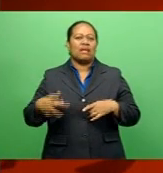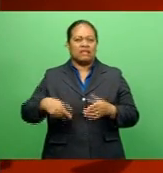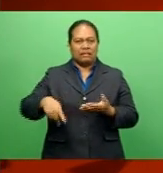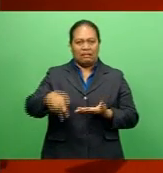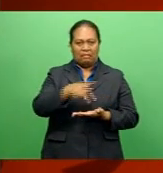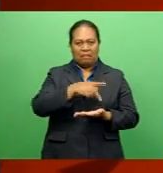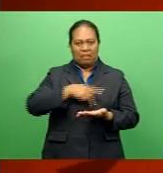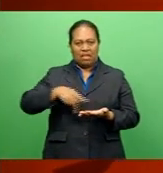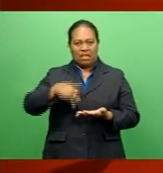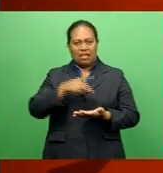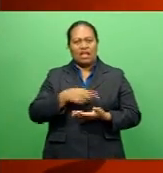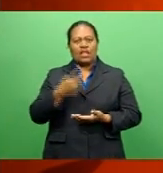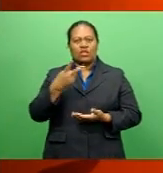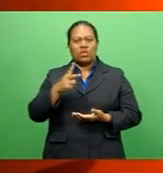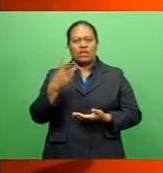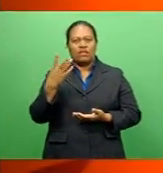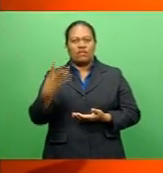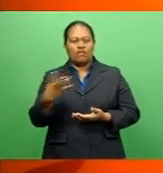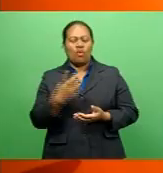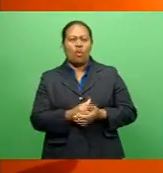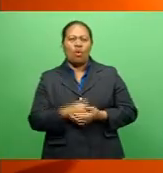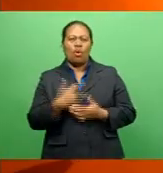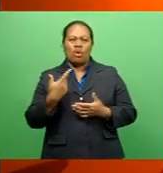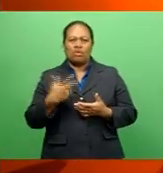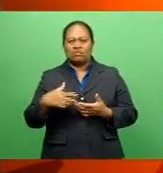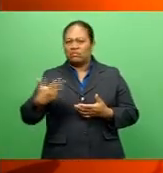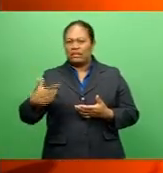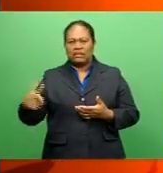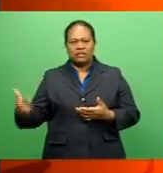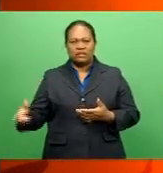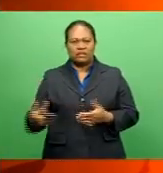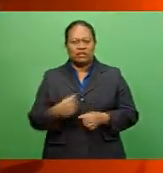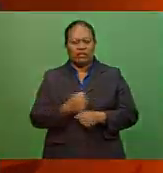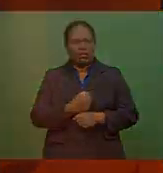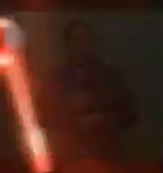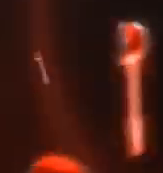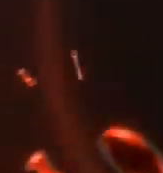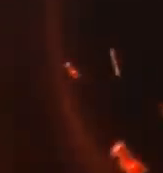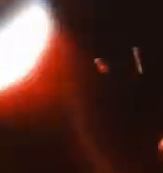topped with 24-carat gold leaves. Find out more after the break.